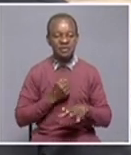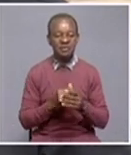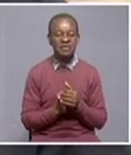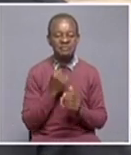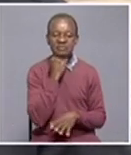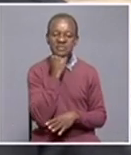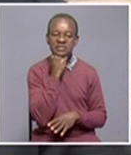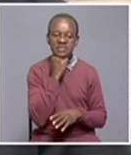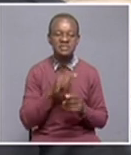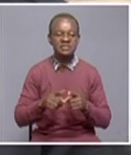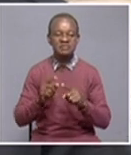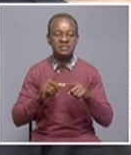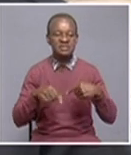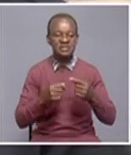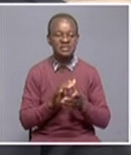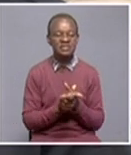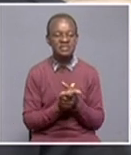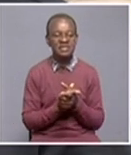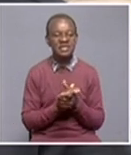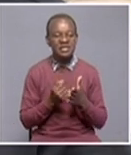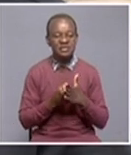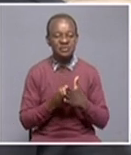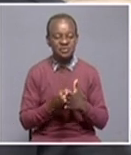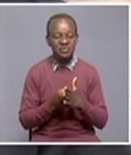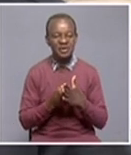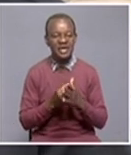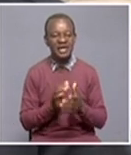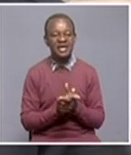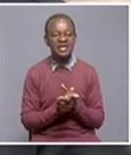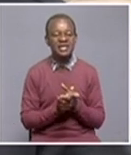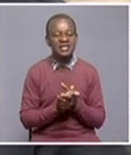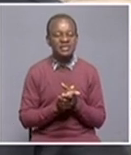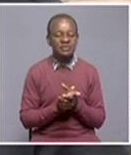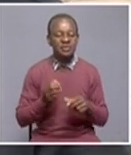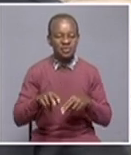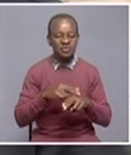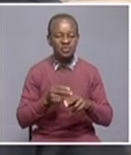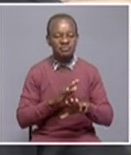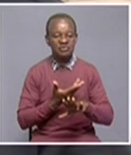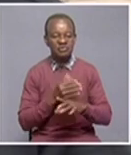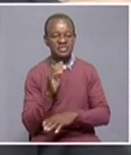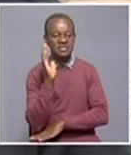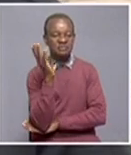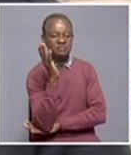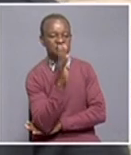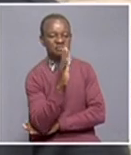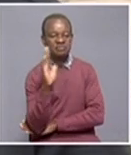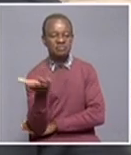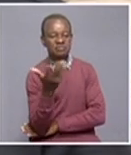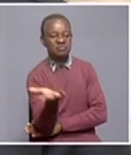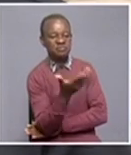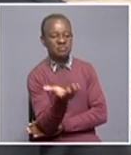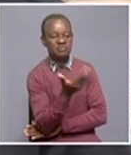to various products, among others the bush biomass products. Right. And of course, a platform like this, it's a platform